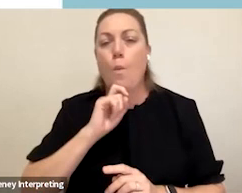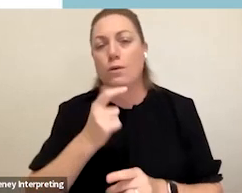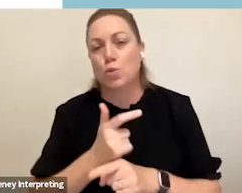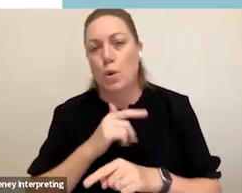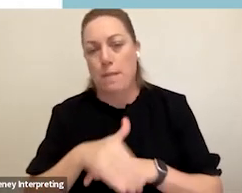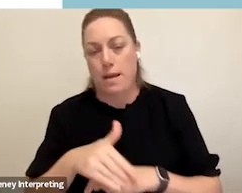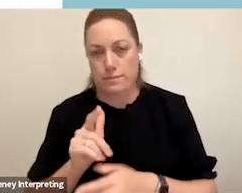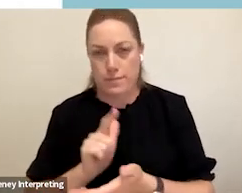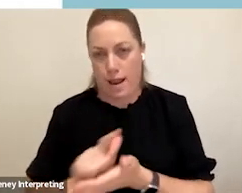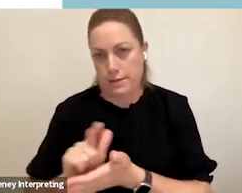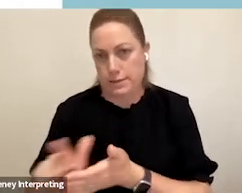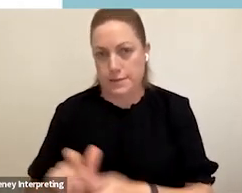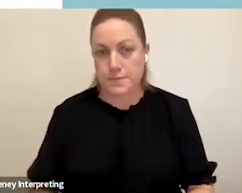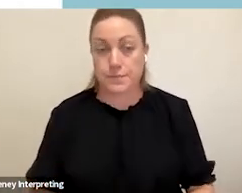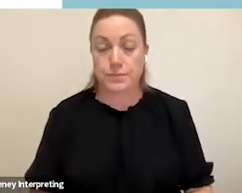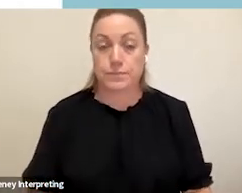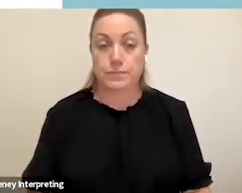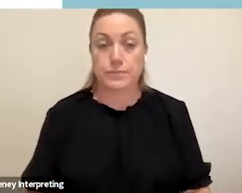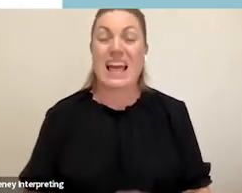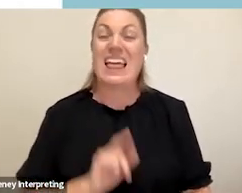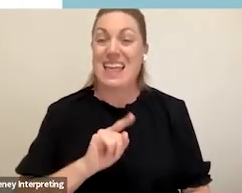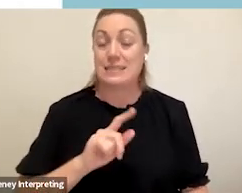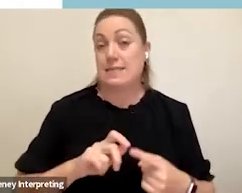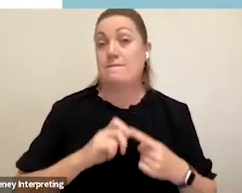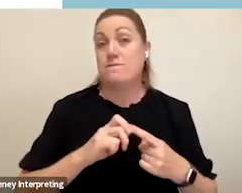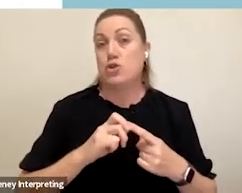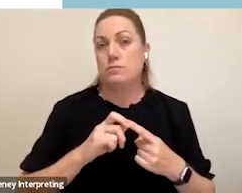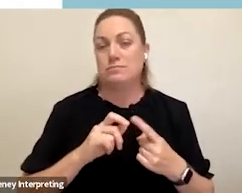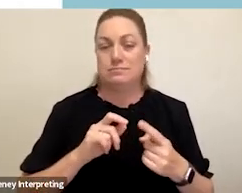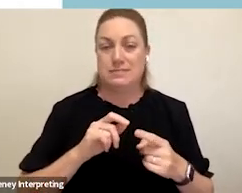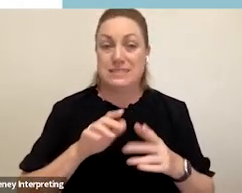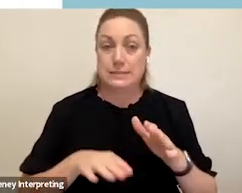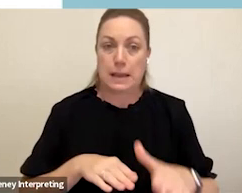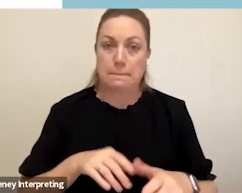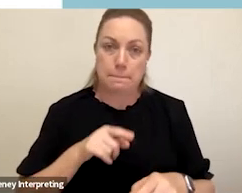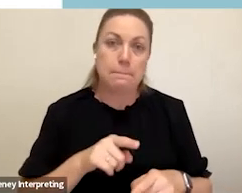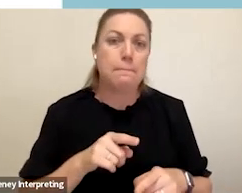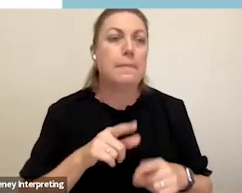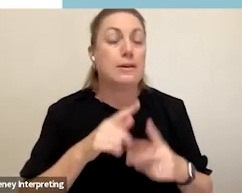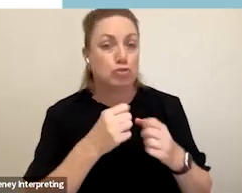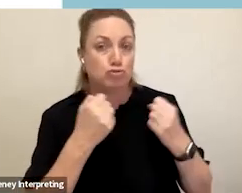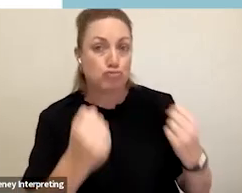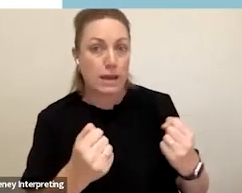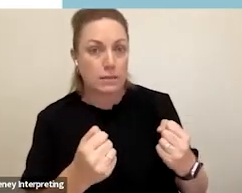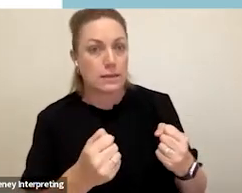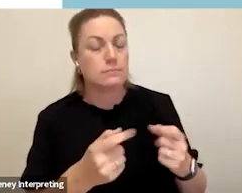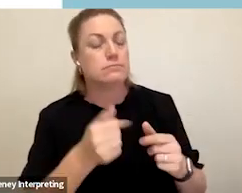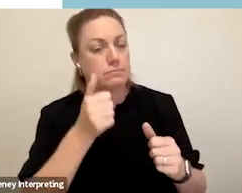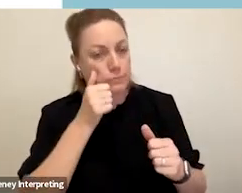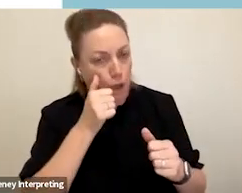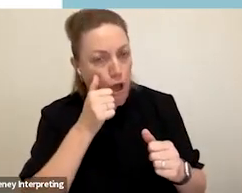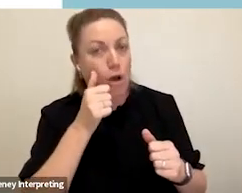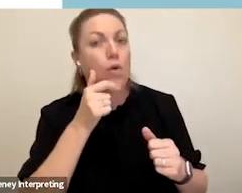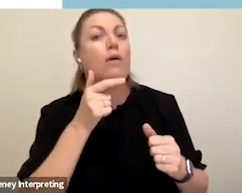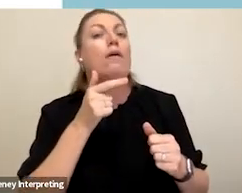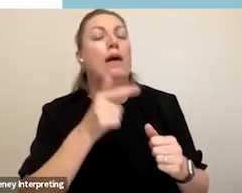the first step. Because we've identified those strengths and everyday support needs, we can really leverage that